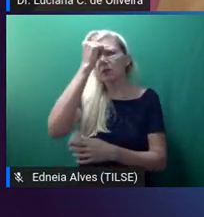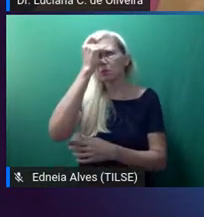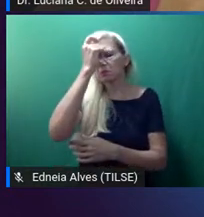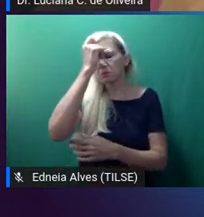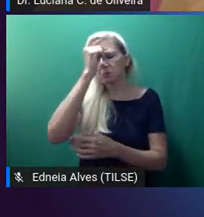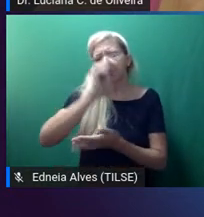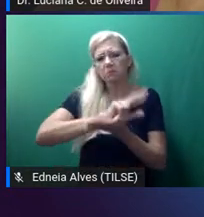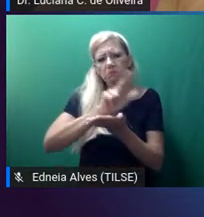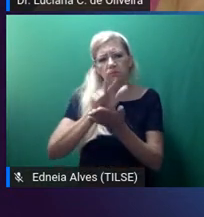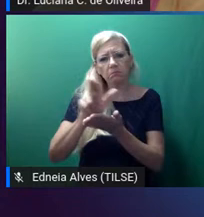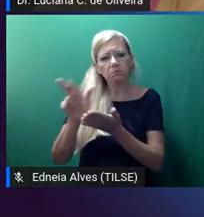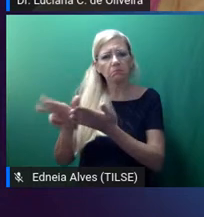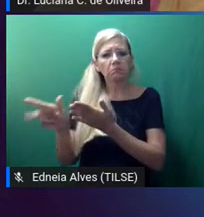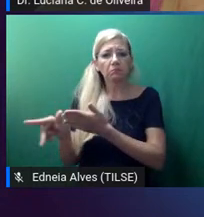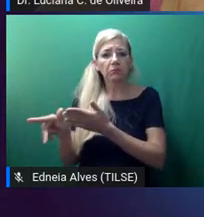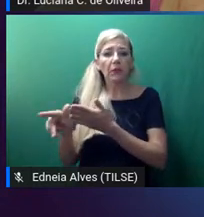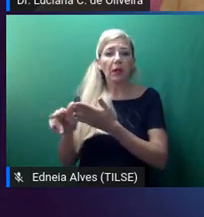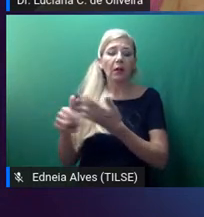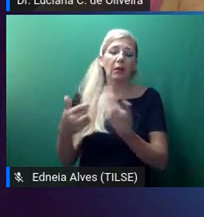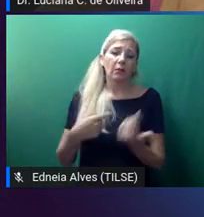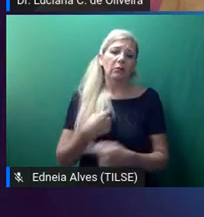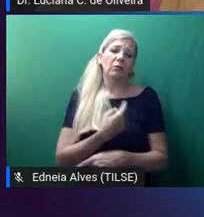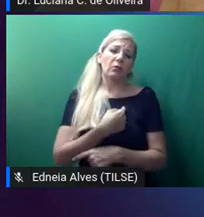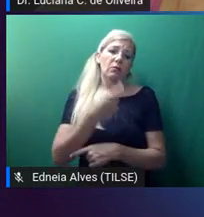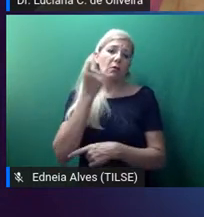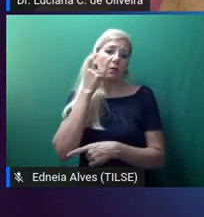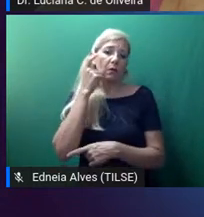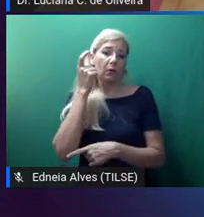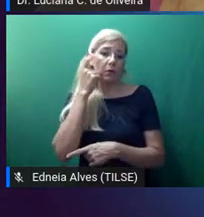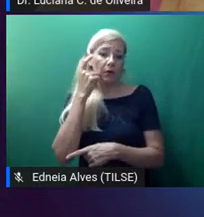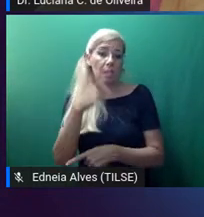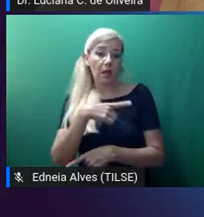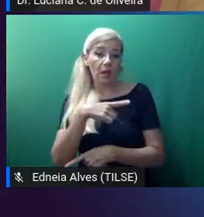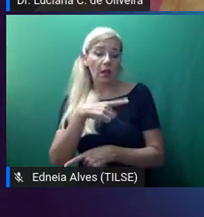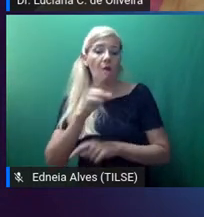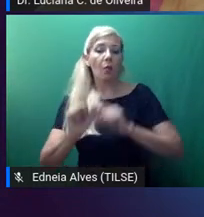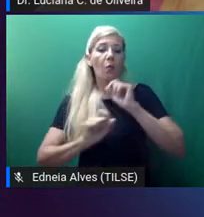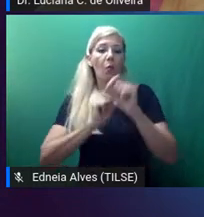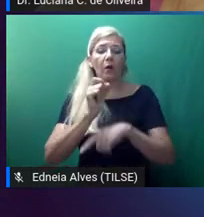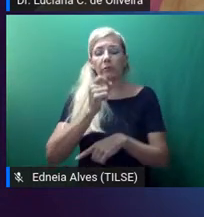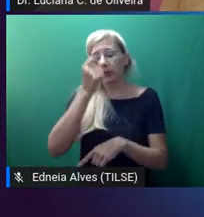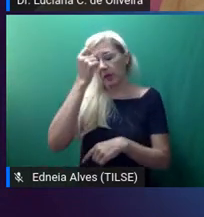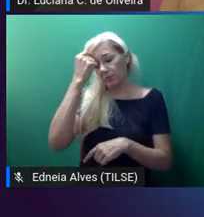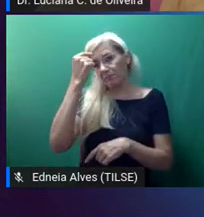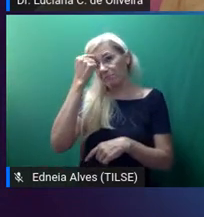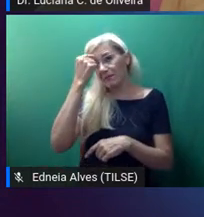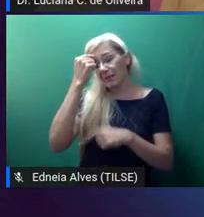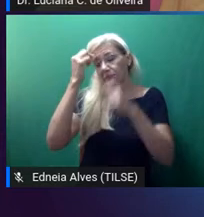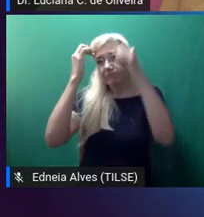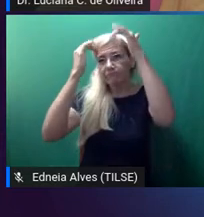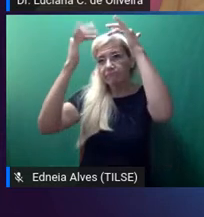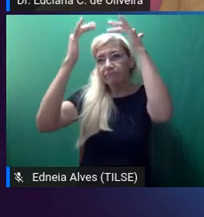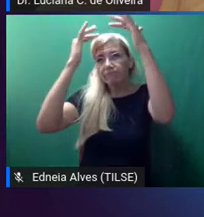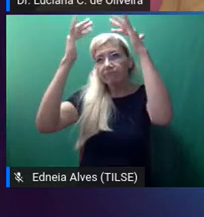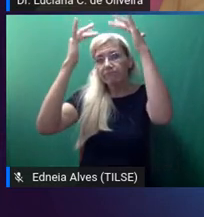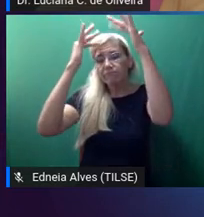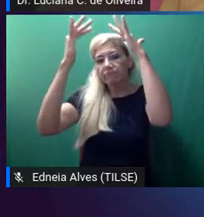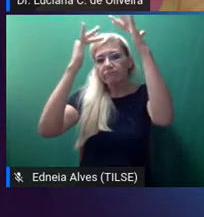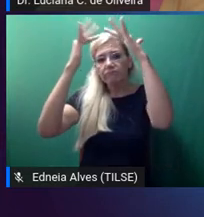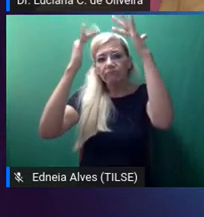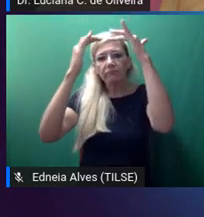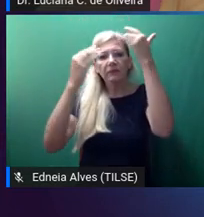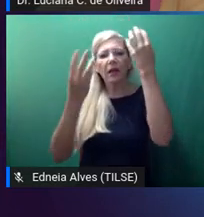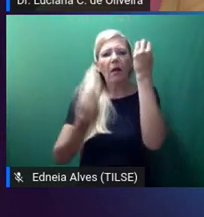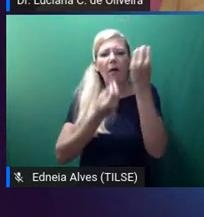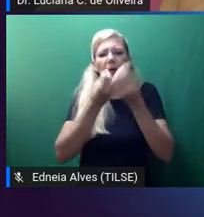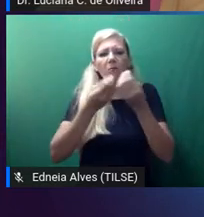So we usually have an idealized native speaker as models of